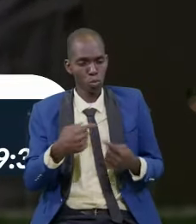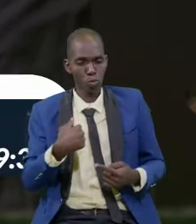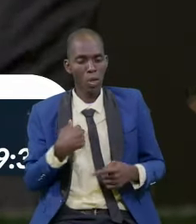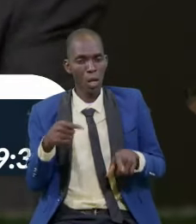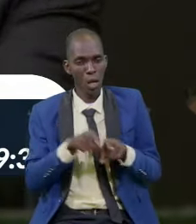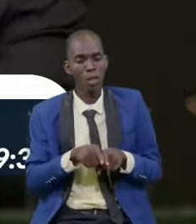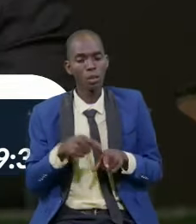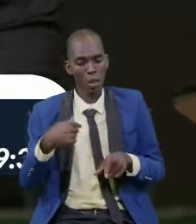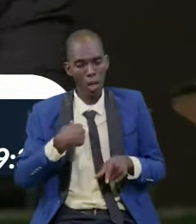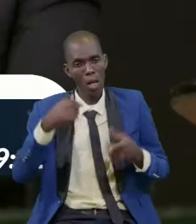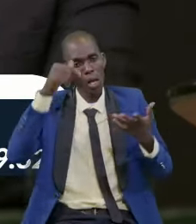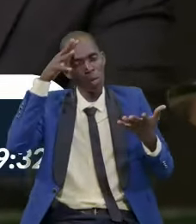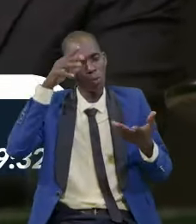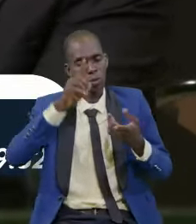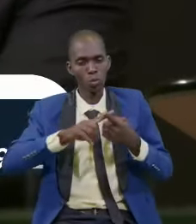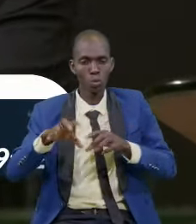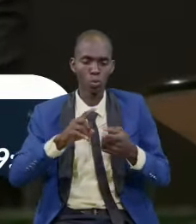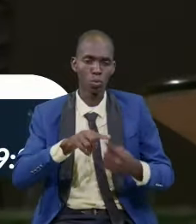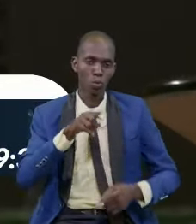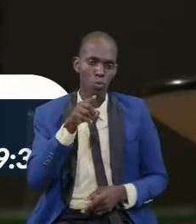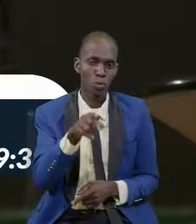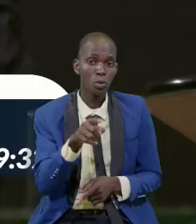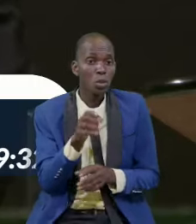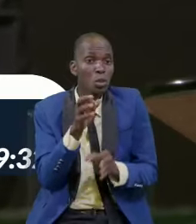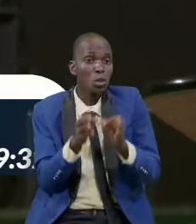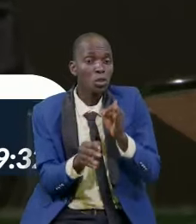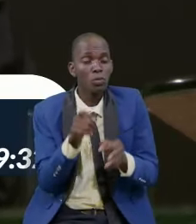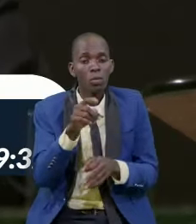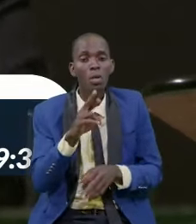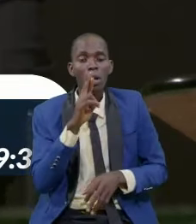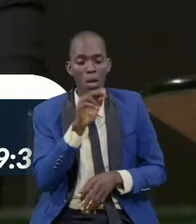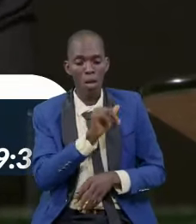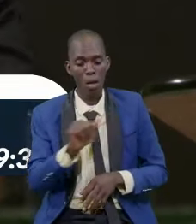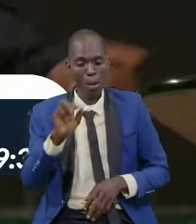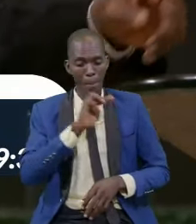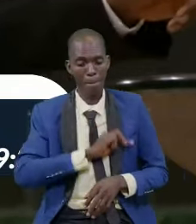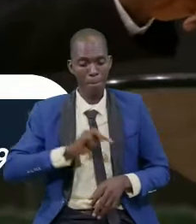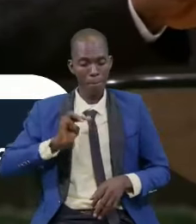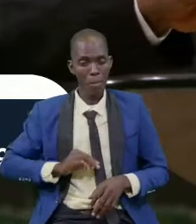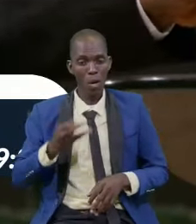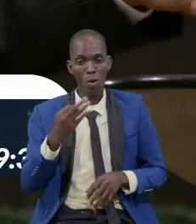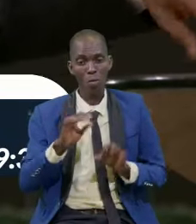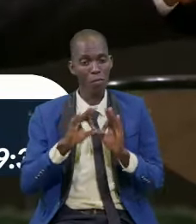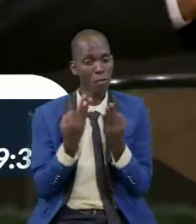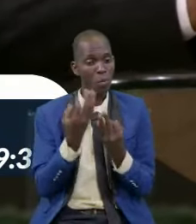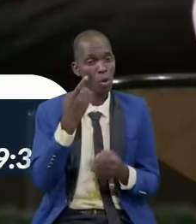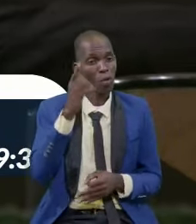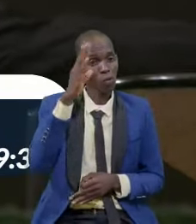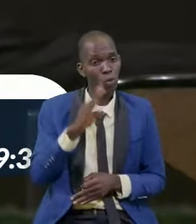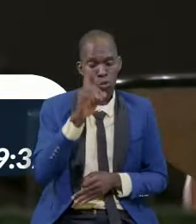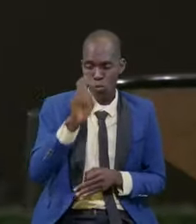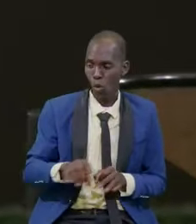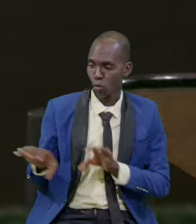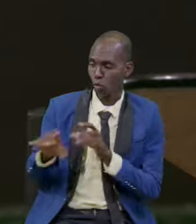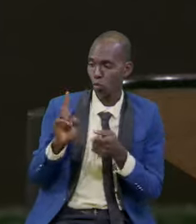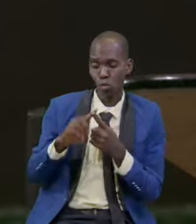you. If you are a member of the family of God, you do unto her as you want her to